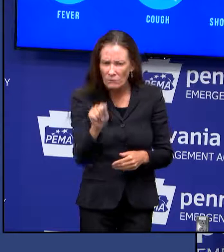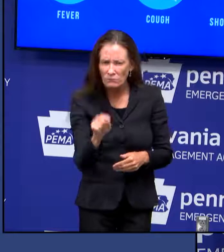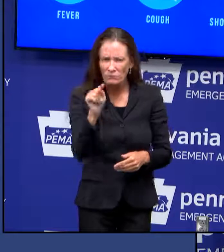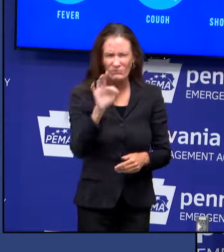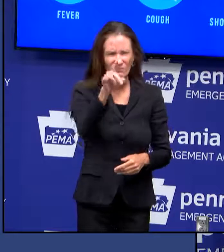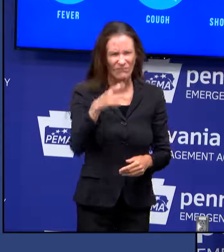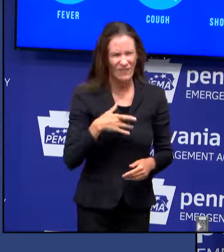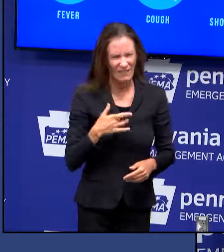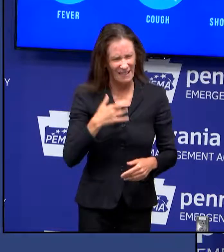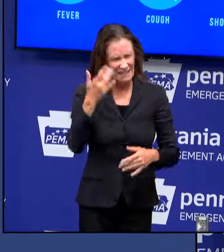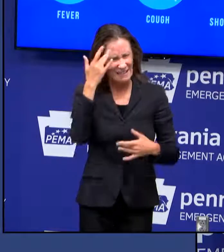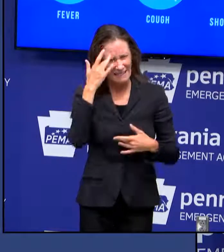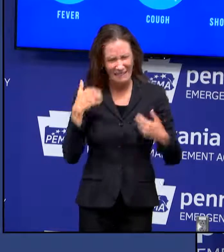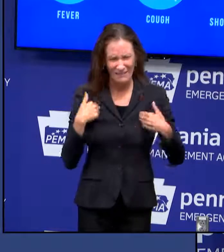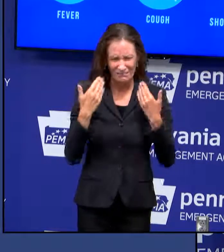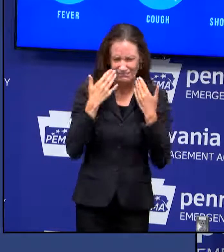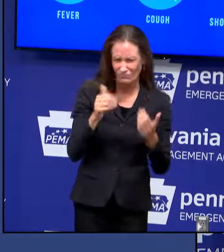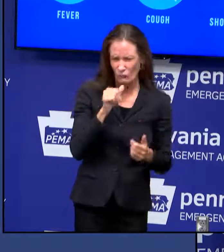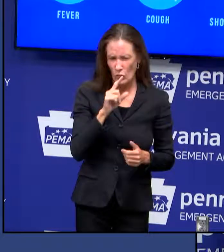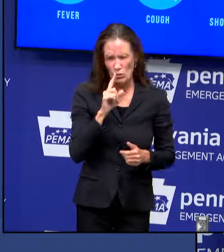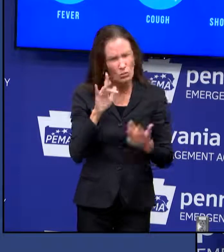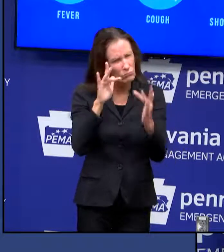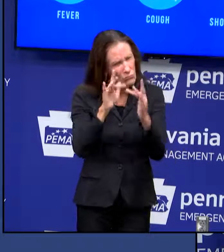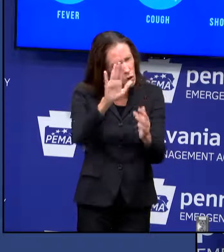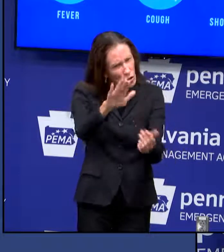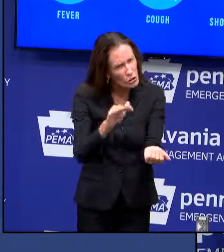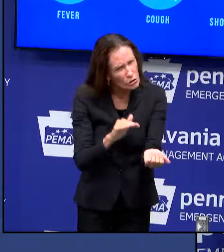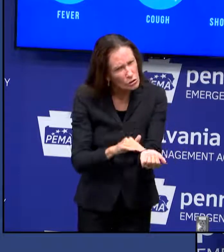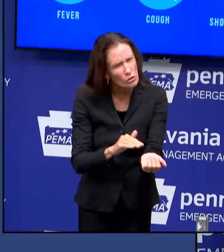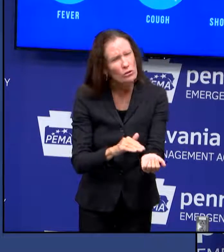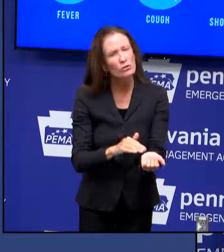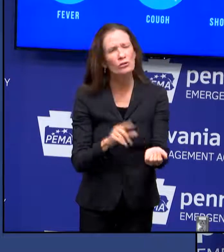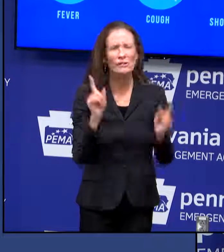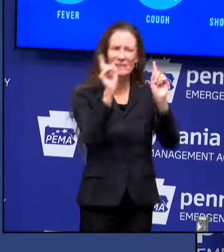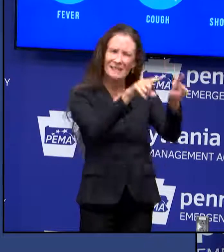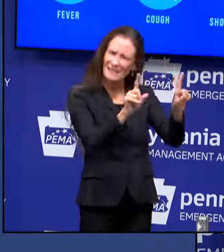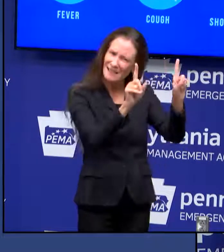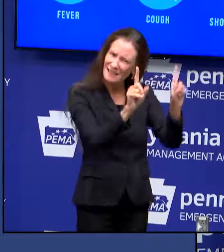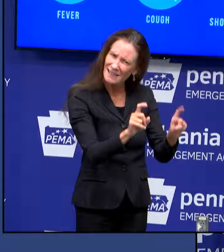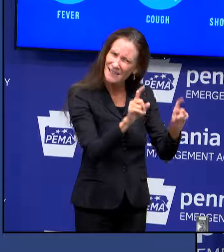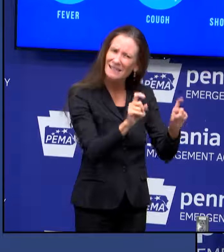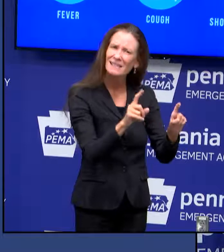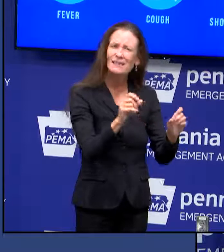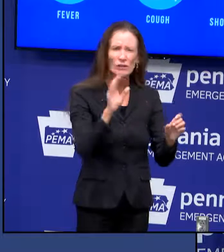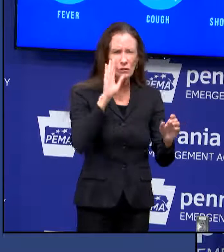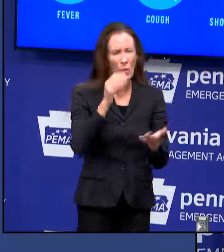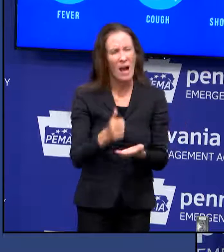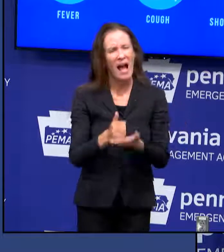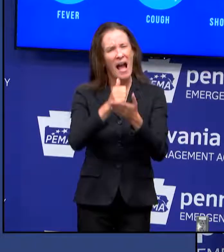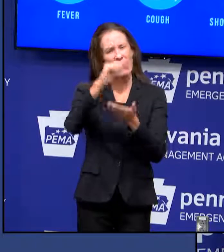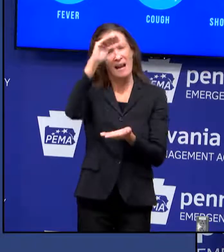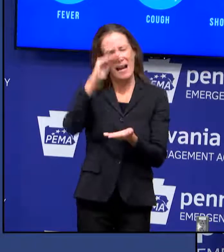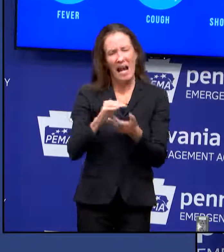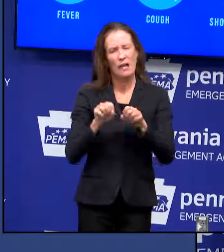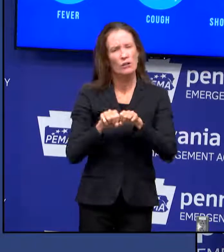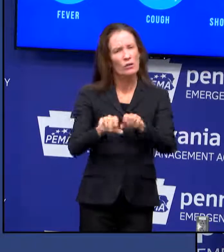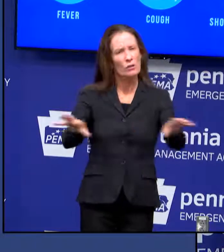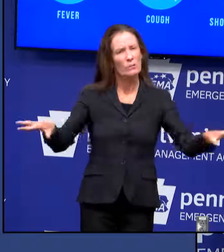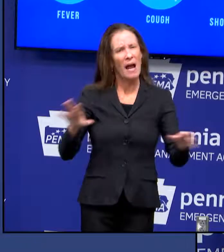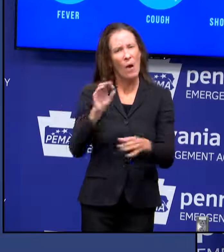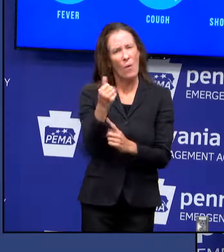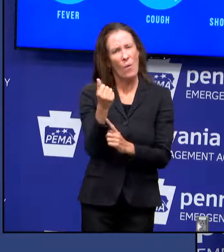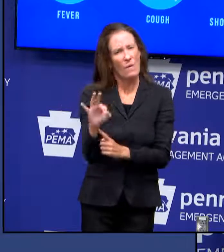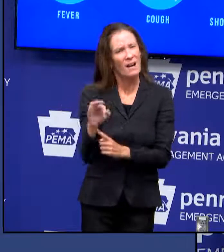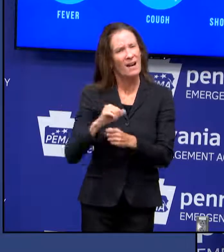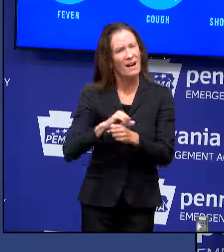important way to stop the spread of the virus COVID-19. In addition, as the governor mentioned, you